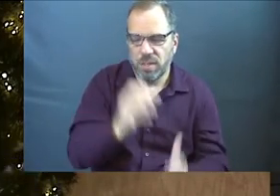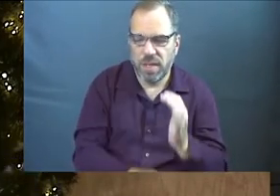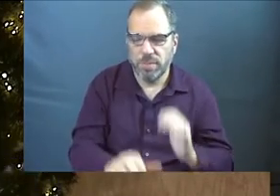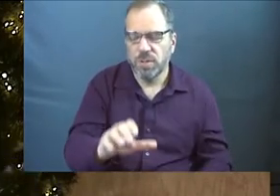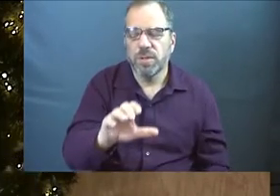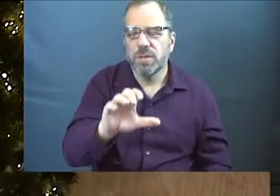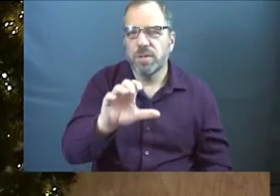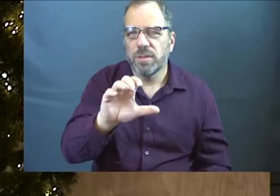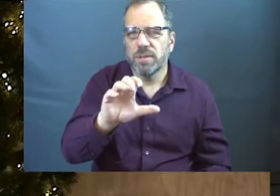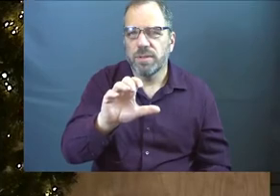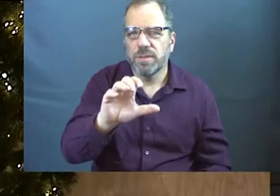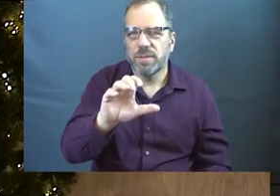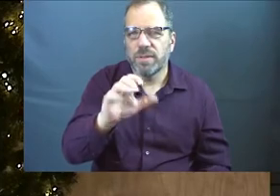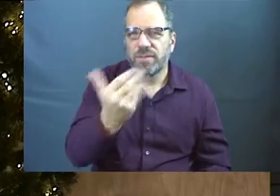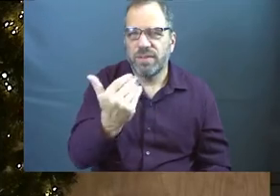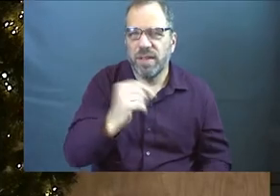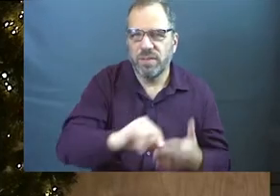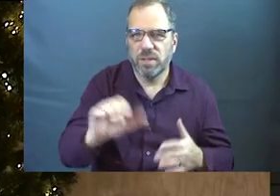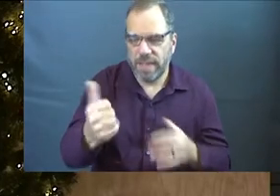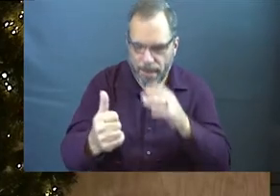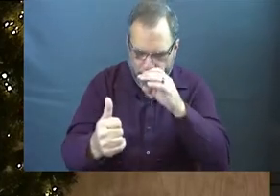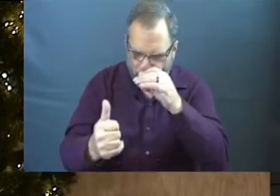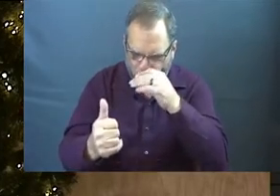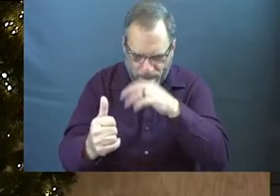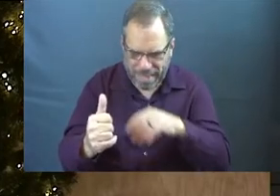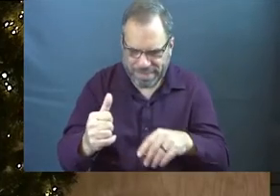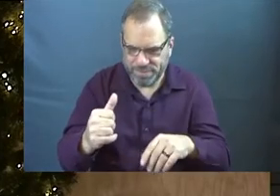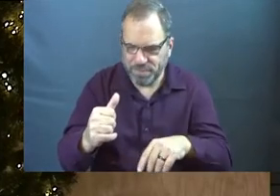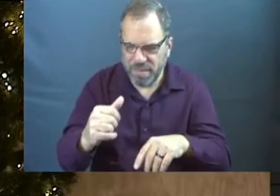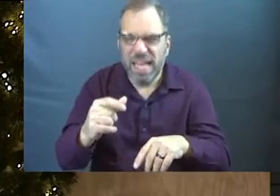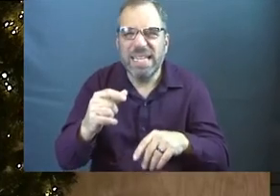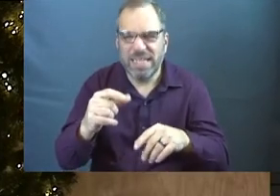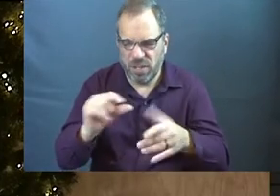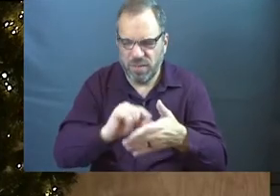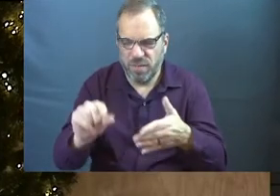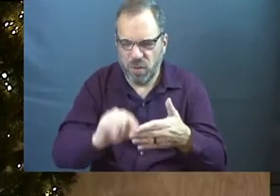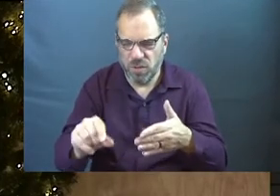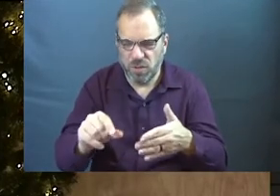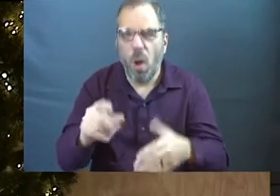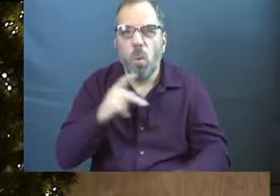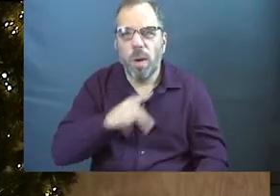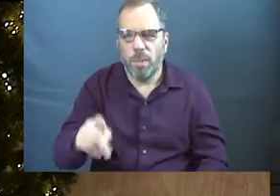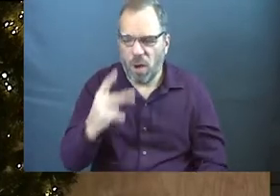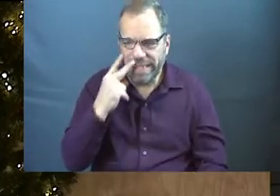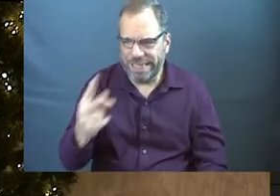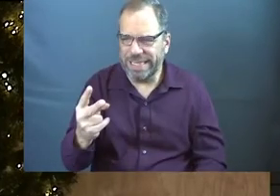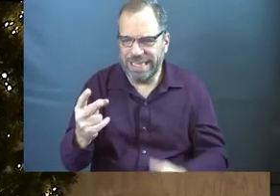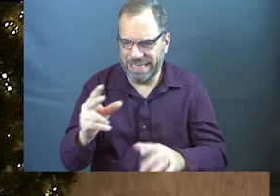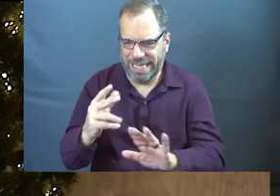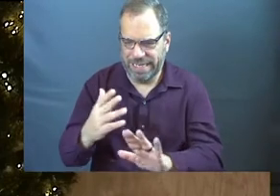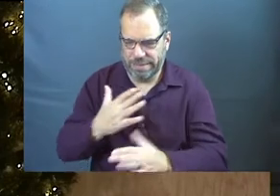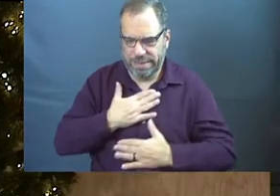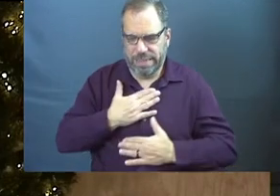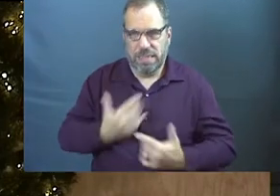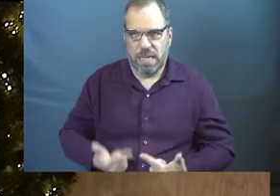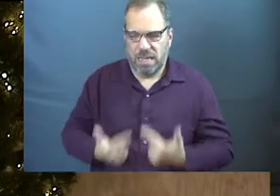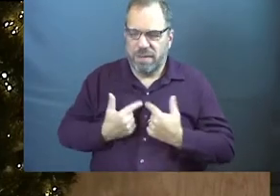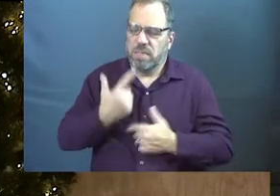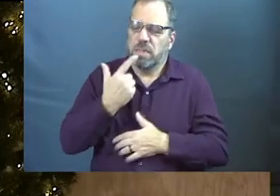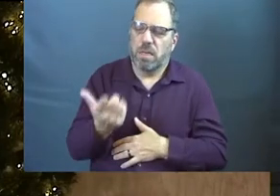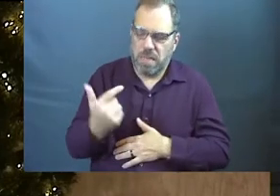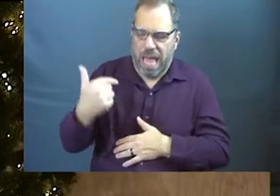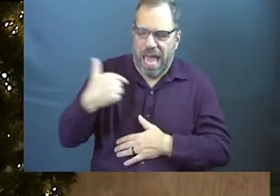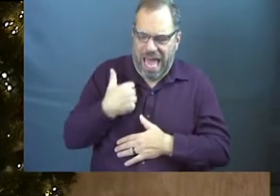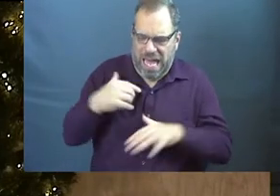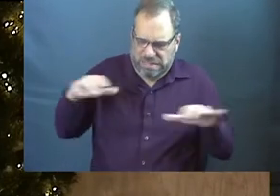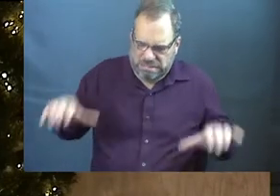1 Corinthians 15:10. There's a spot, and I'm not going to read it to you because I don't have time, but there's a spot where the Apostle Paul looks at some things in his life, and he says,